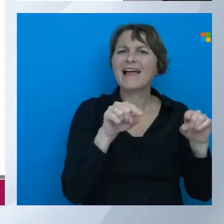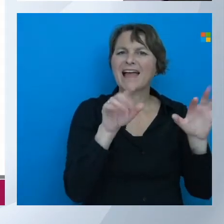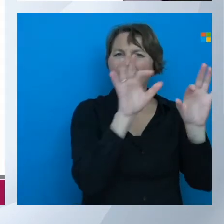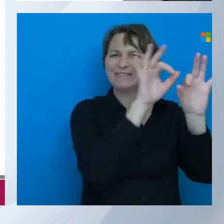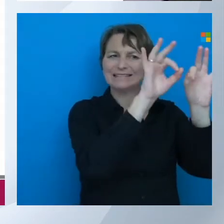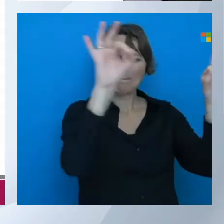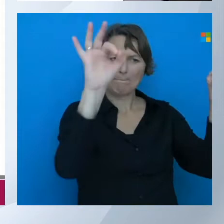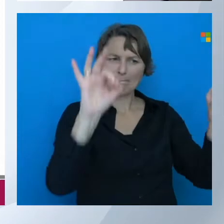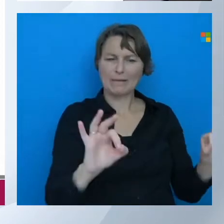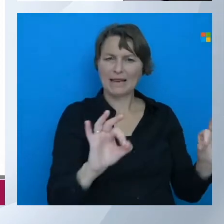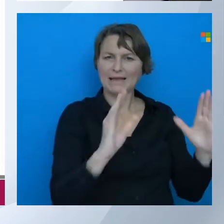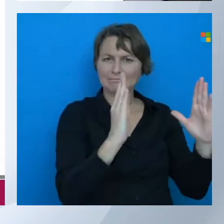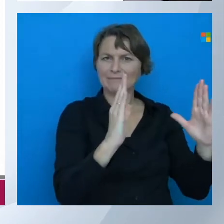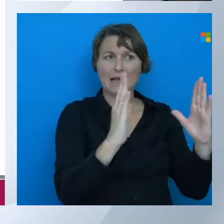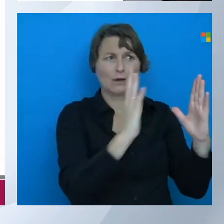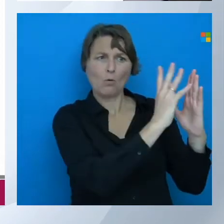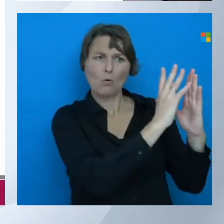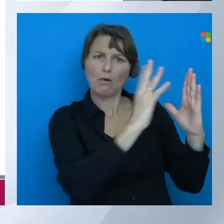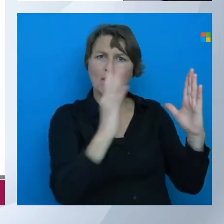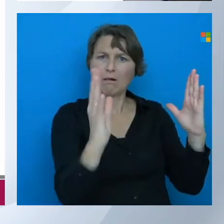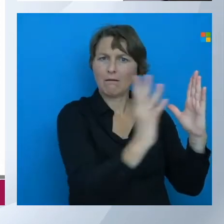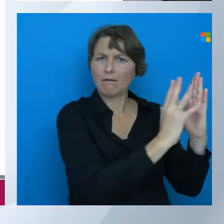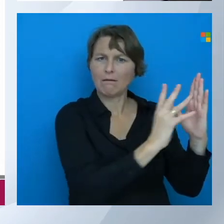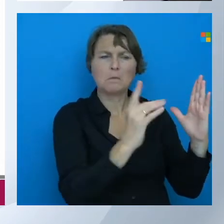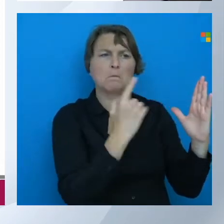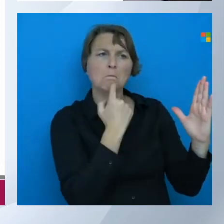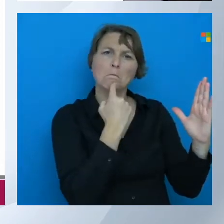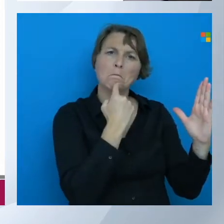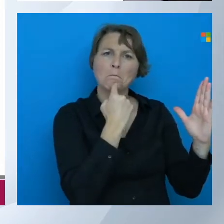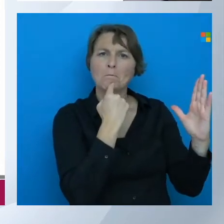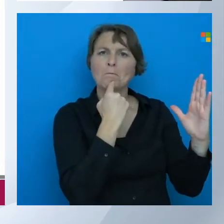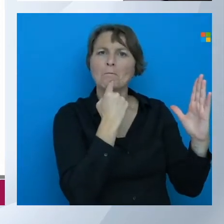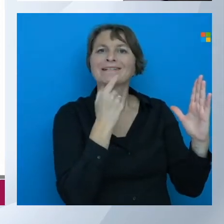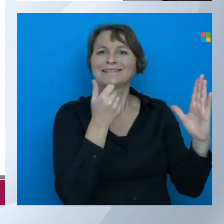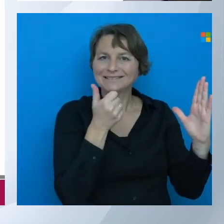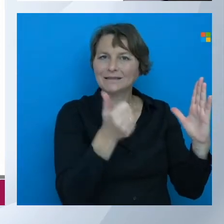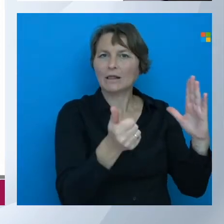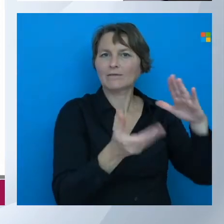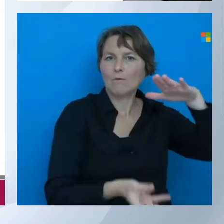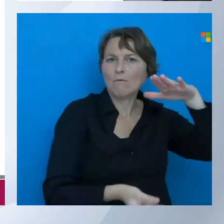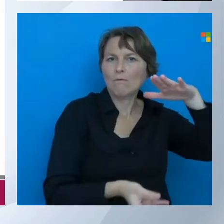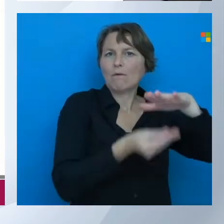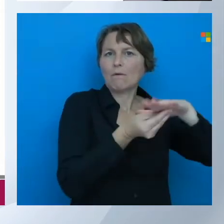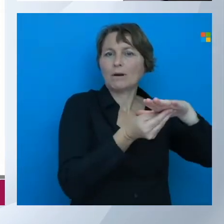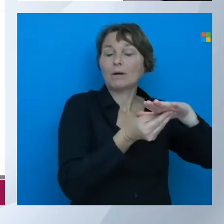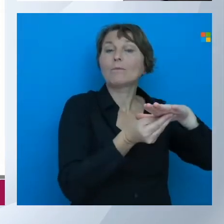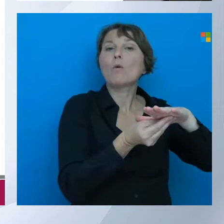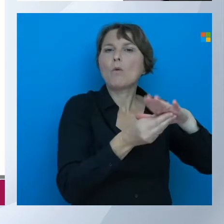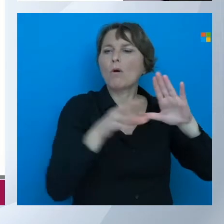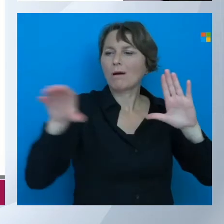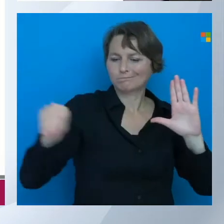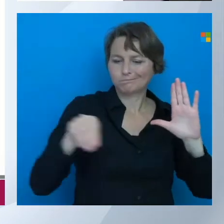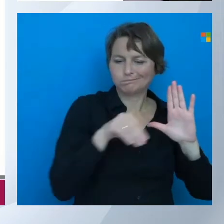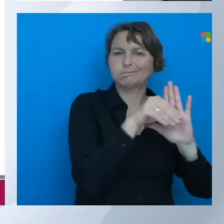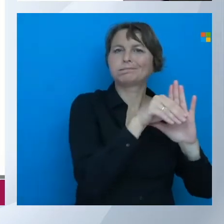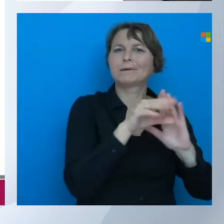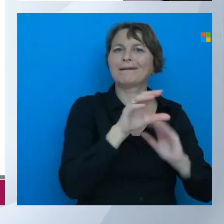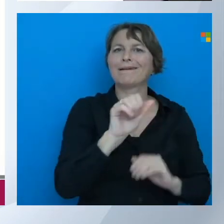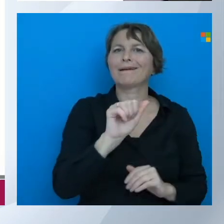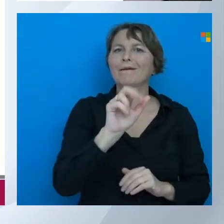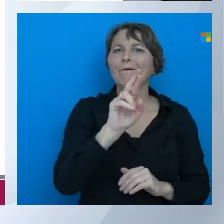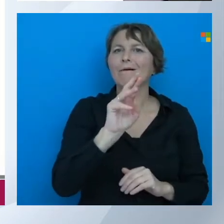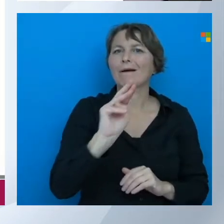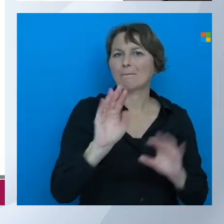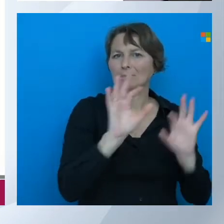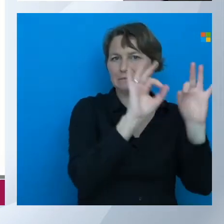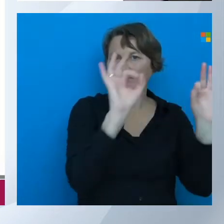or a repository where you can upload and import your own ARM templates, edit them,